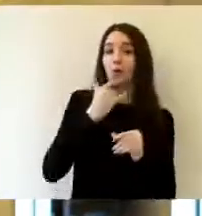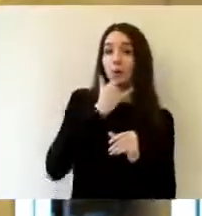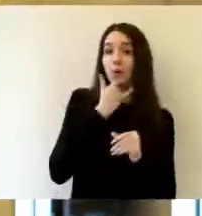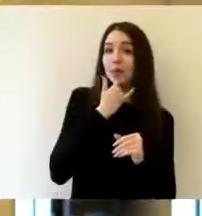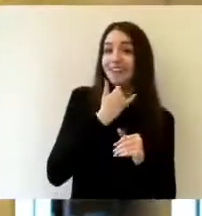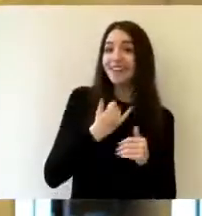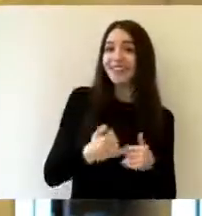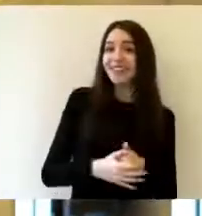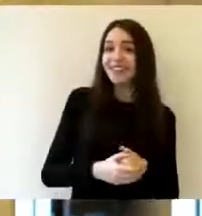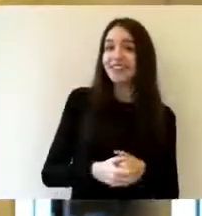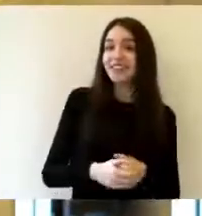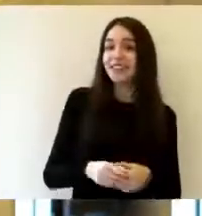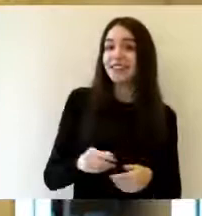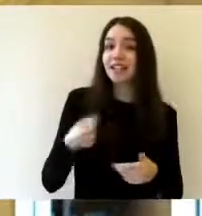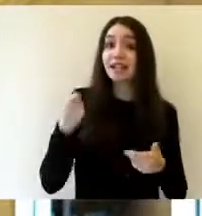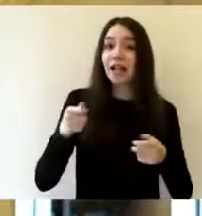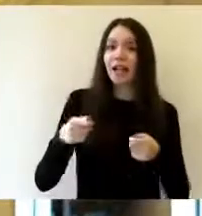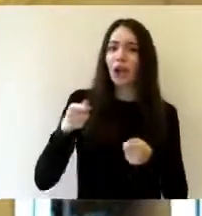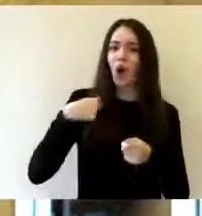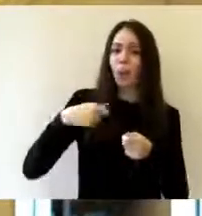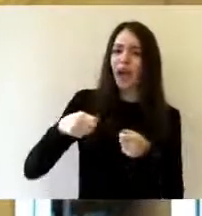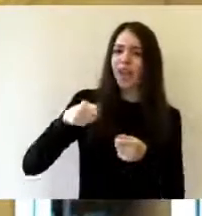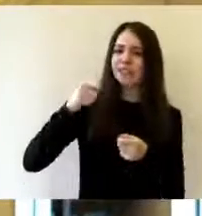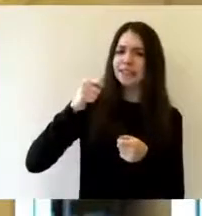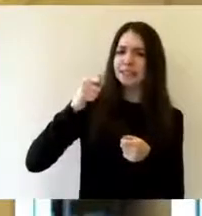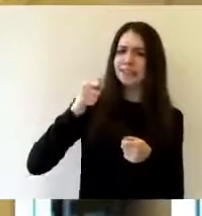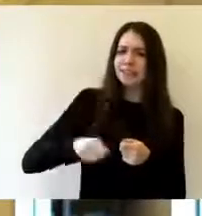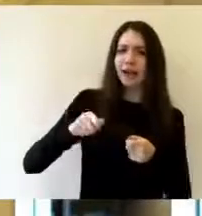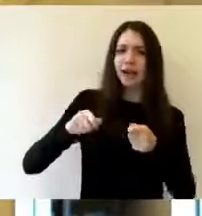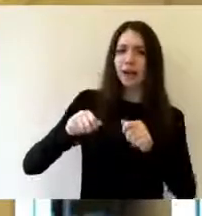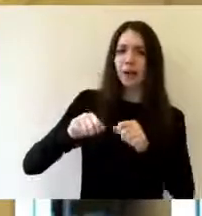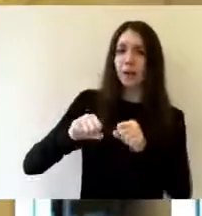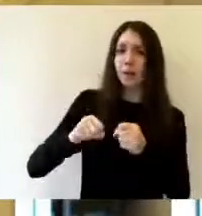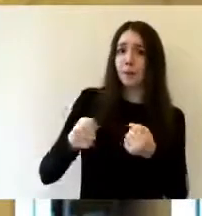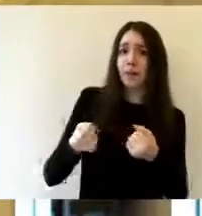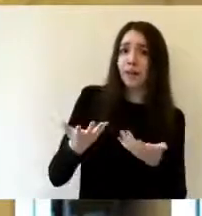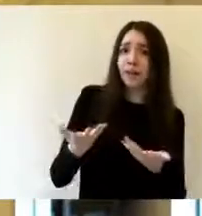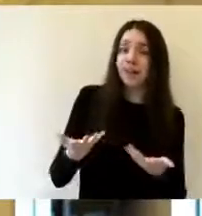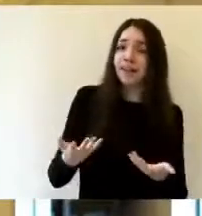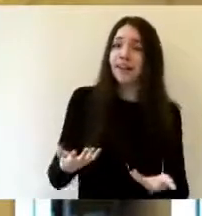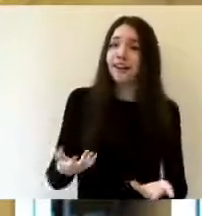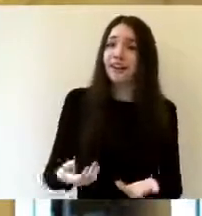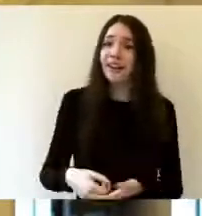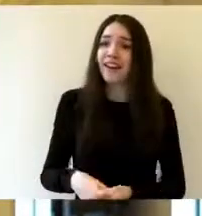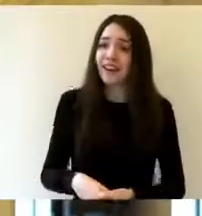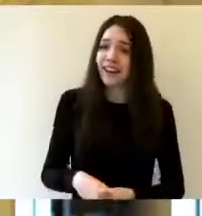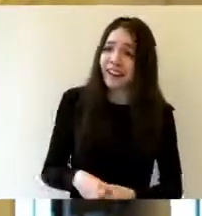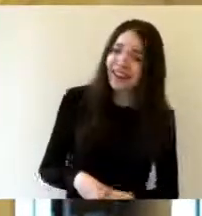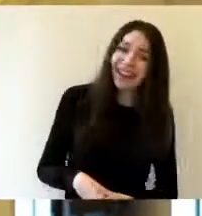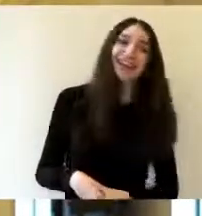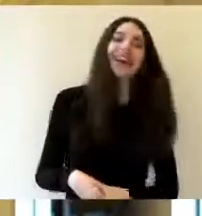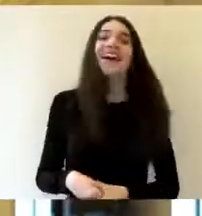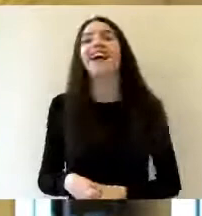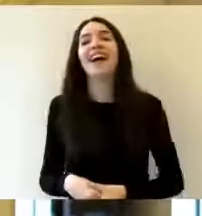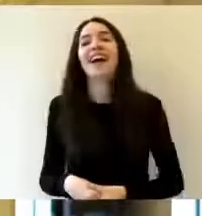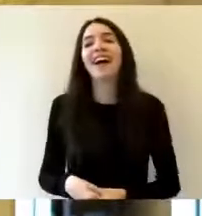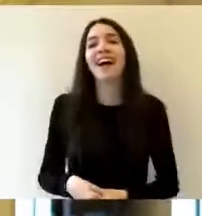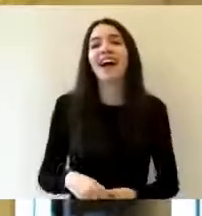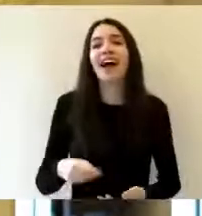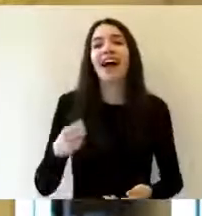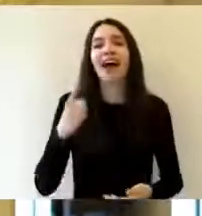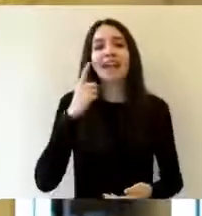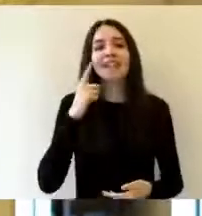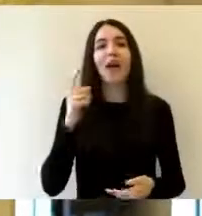it like, oh, I chiseled too hard and now the whole thing's broken? Like, no, it, not to sound like a total